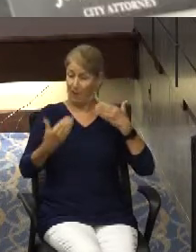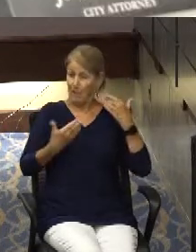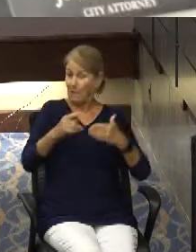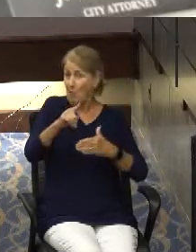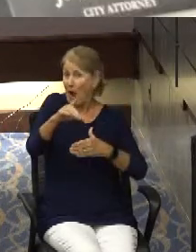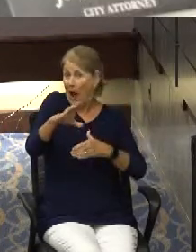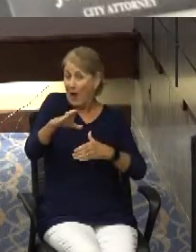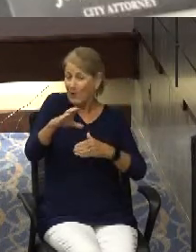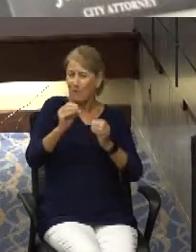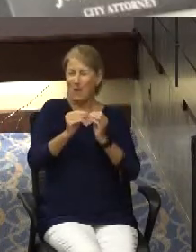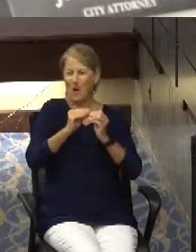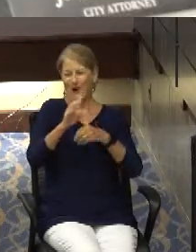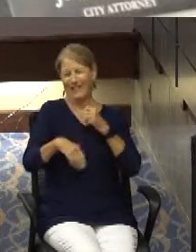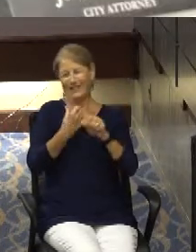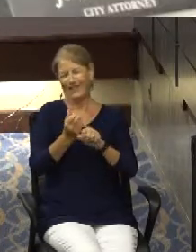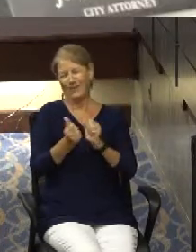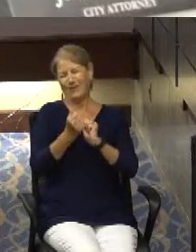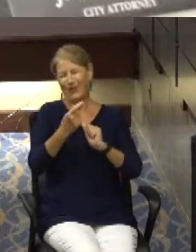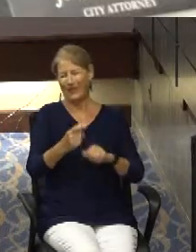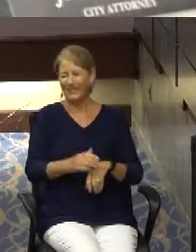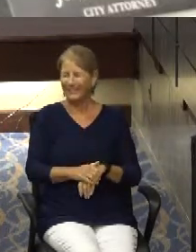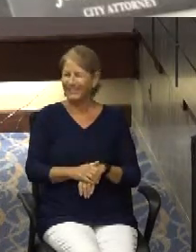At least. That's fair.